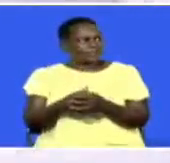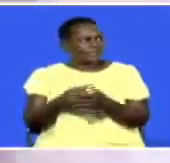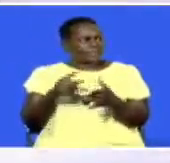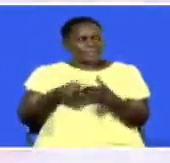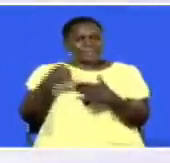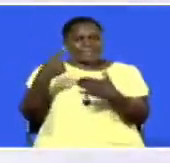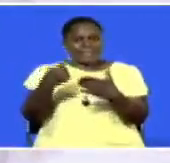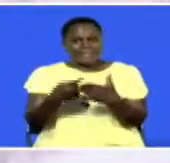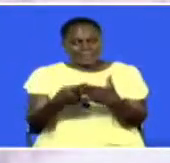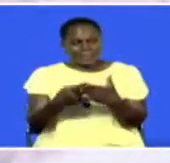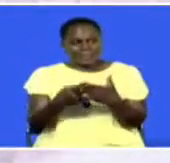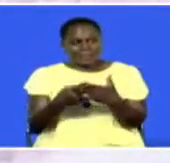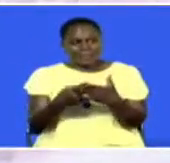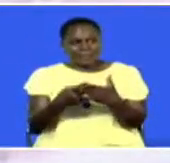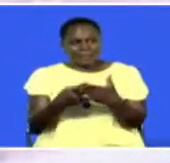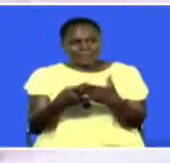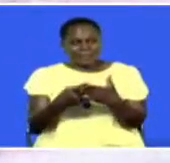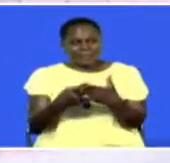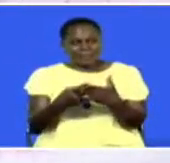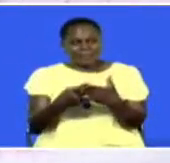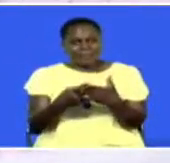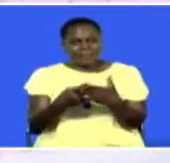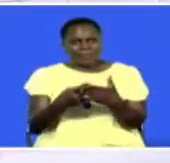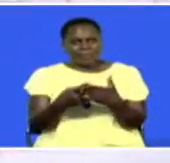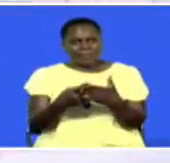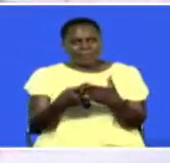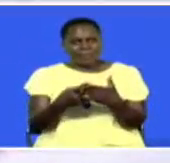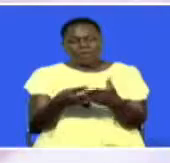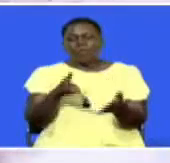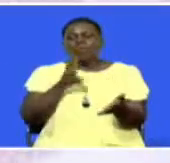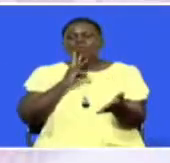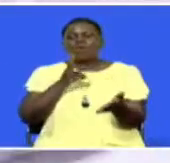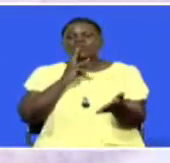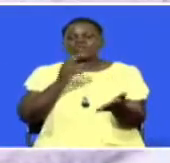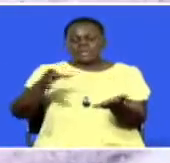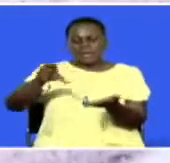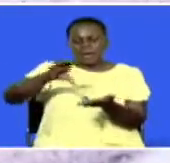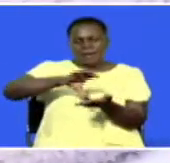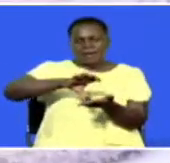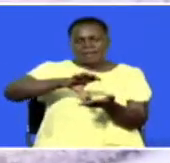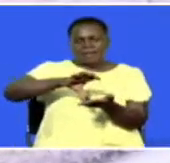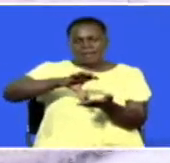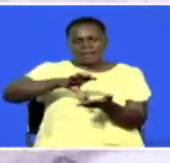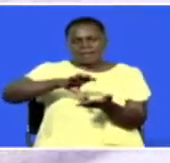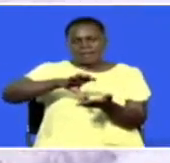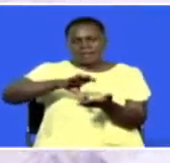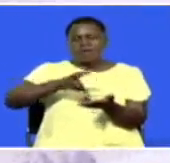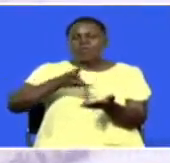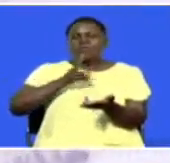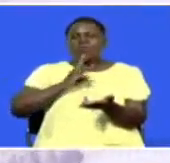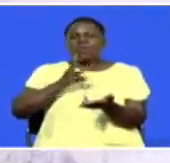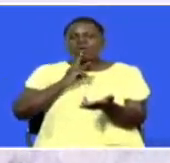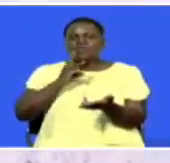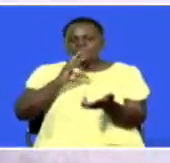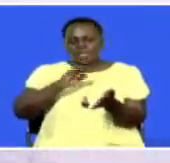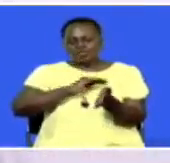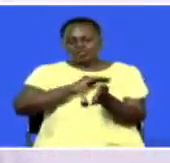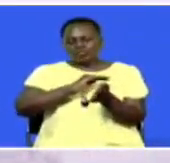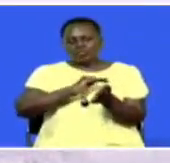And then you put water, just water to